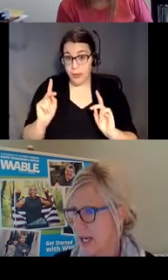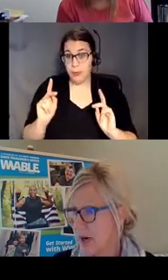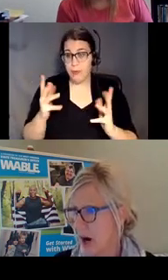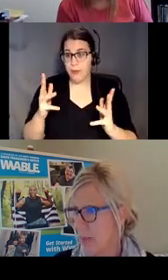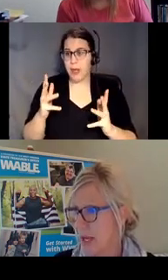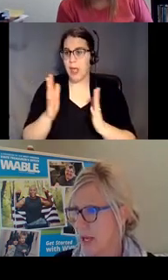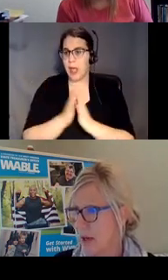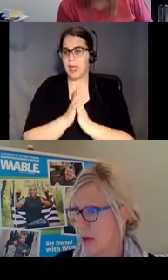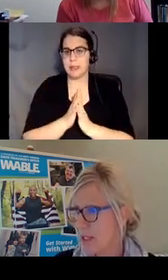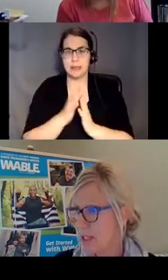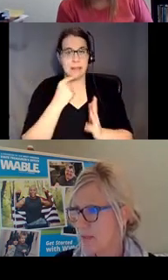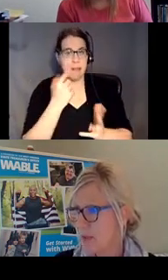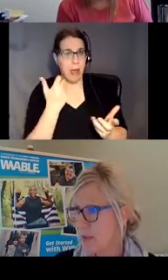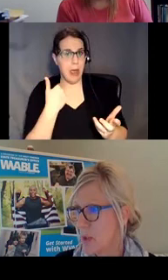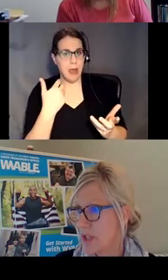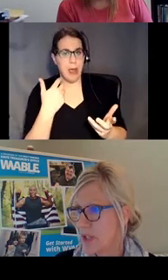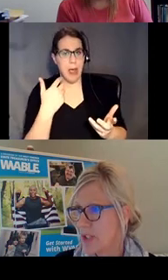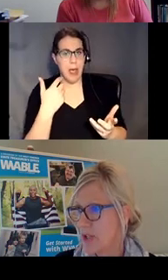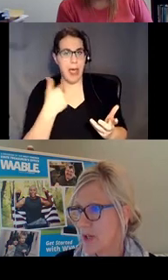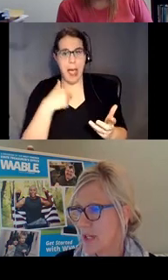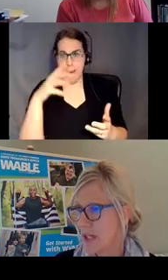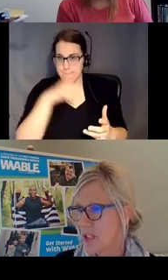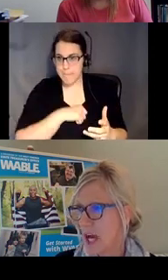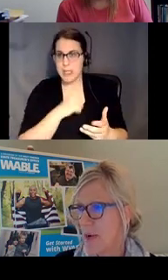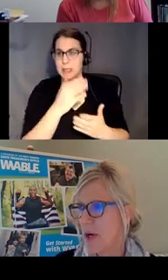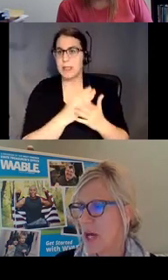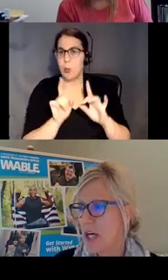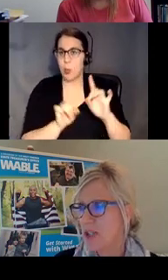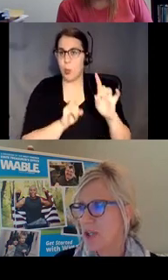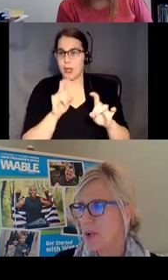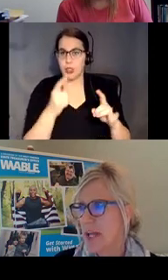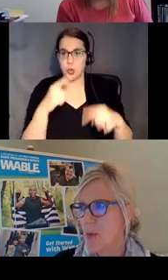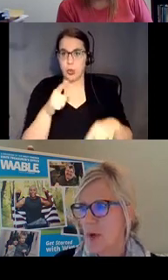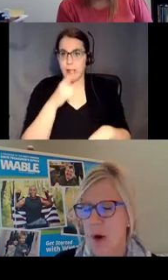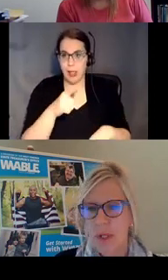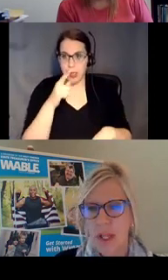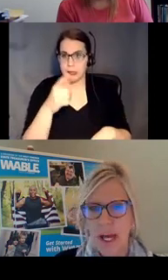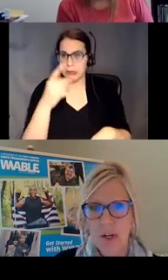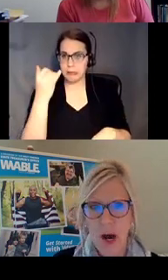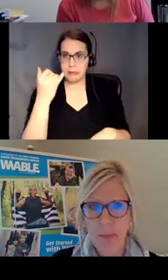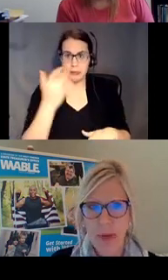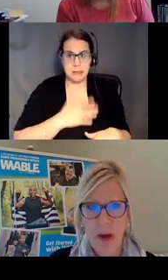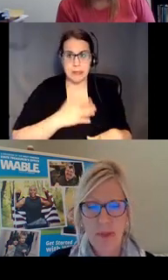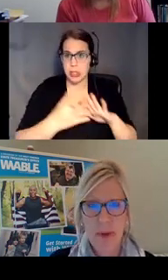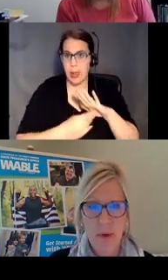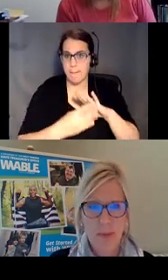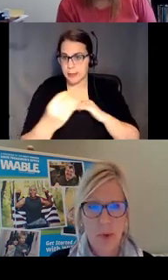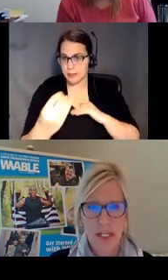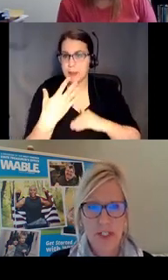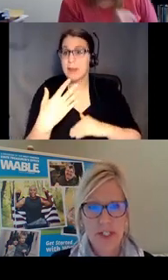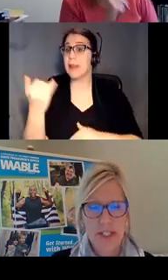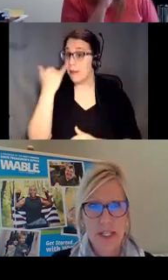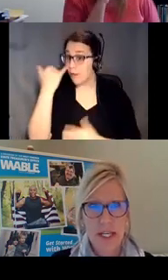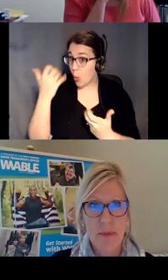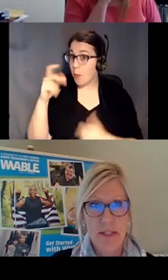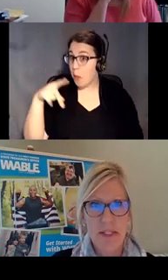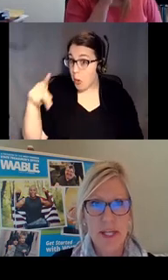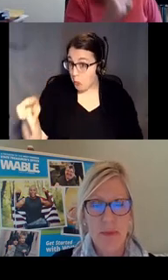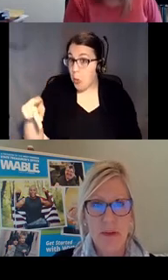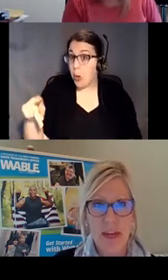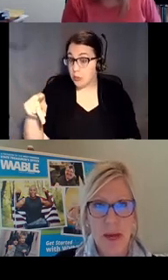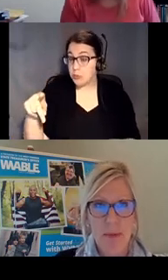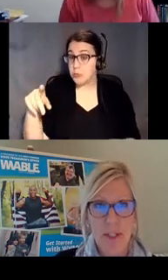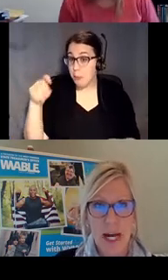would like a copy. I missed a few of the questions during the lunch hour. So anyone that would like a copy of the PowerPoint, just send an email